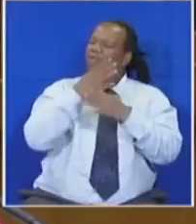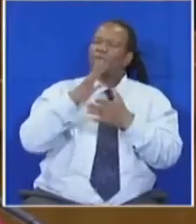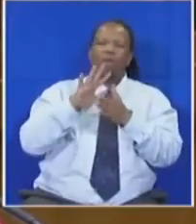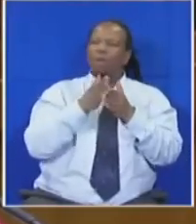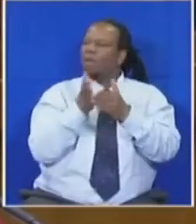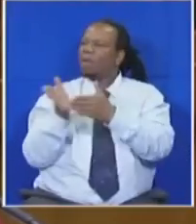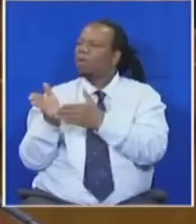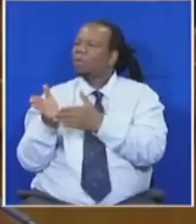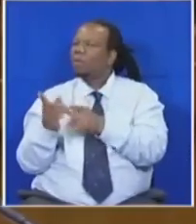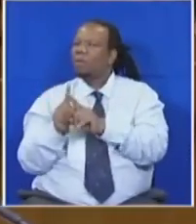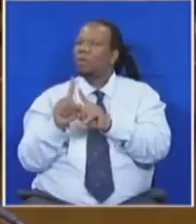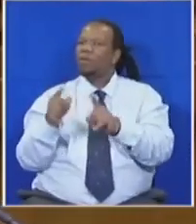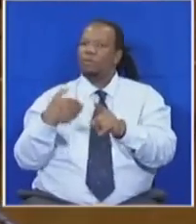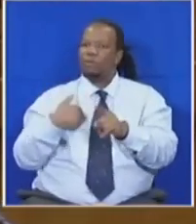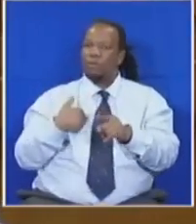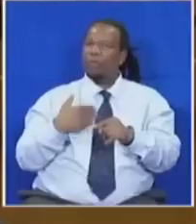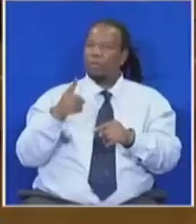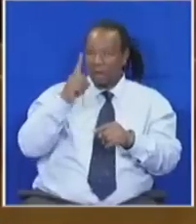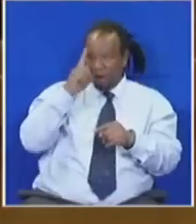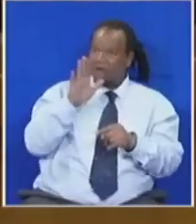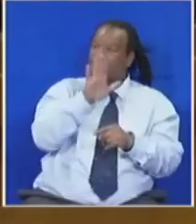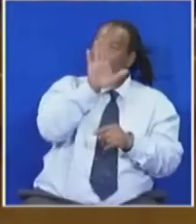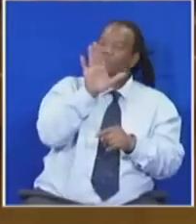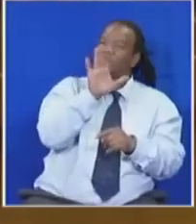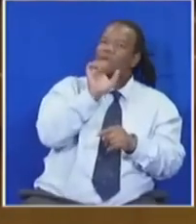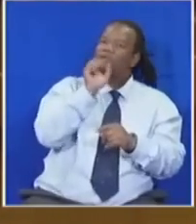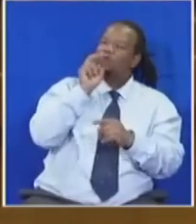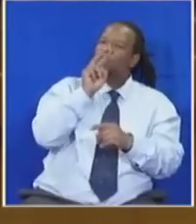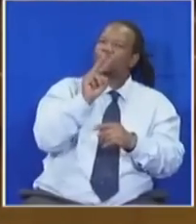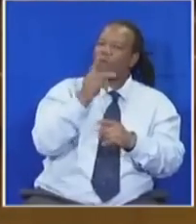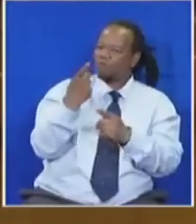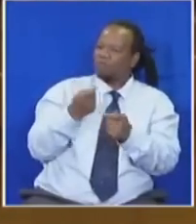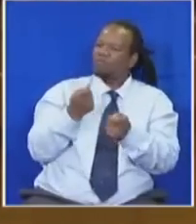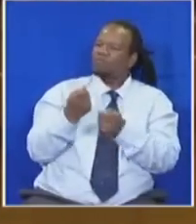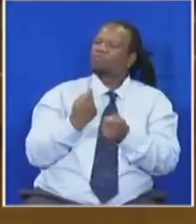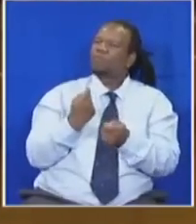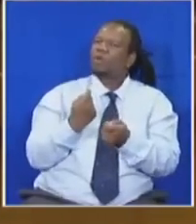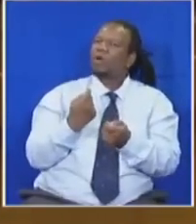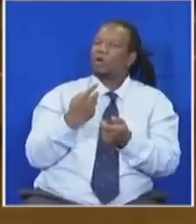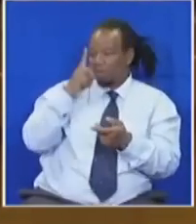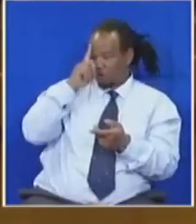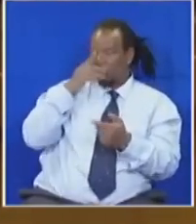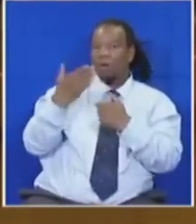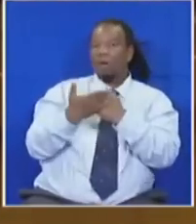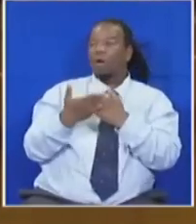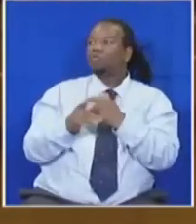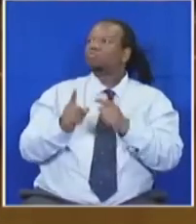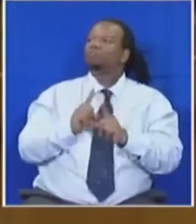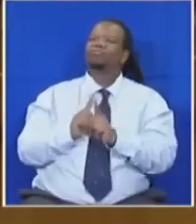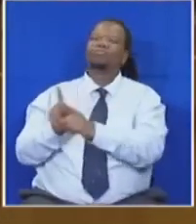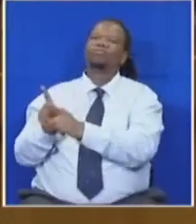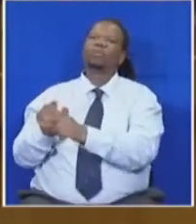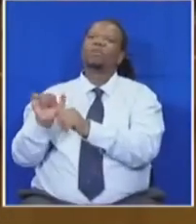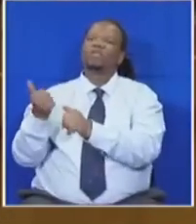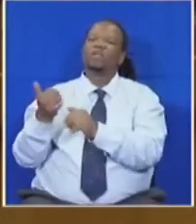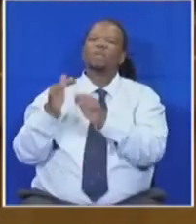the African Revolution to build a successful self-determining black-led country. Parliament is where you come to